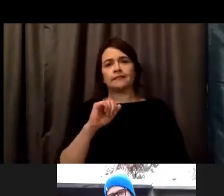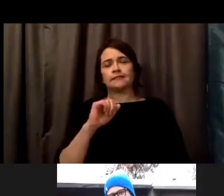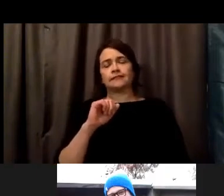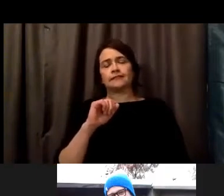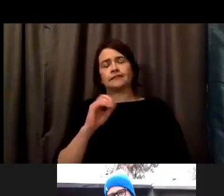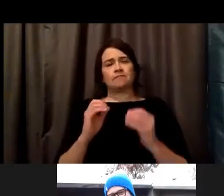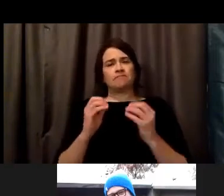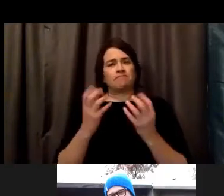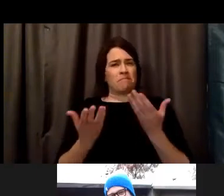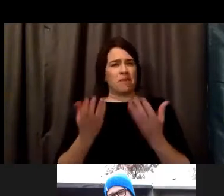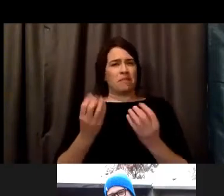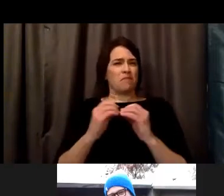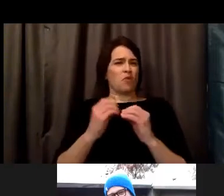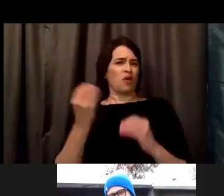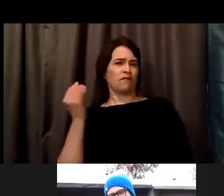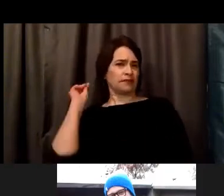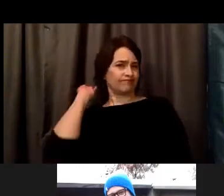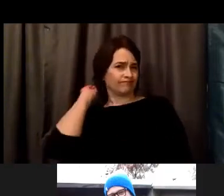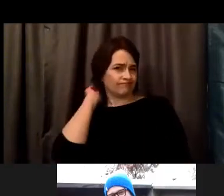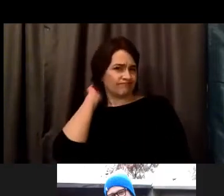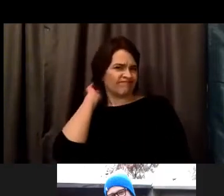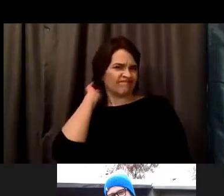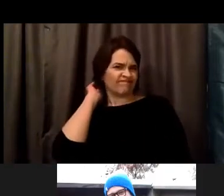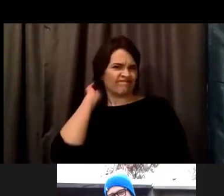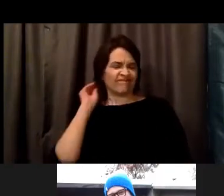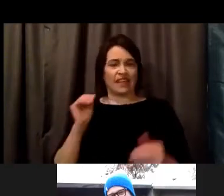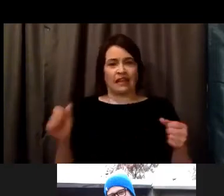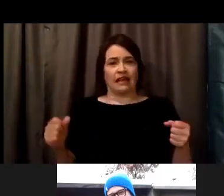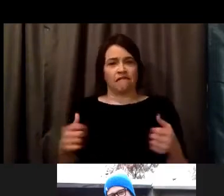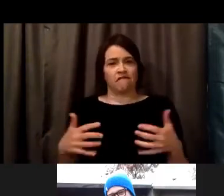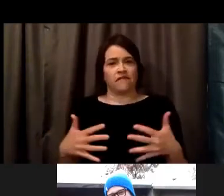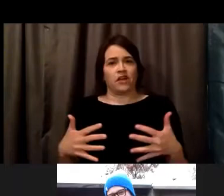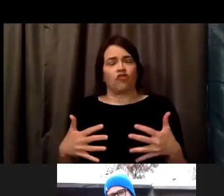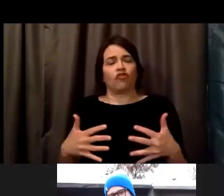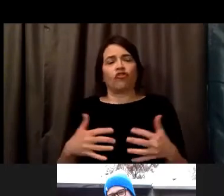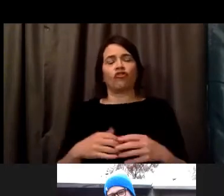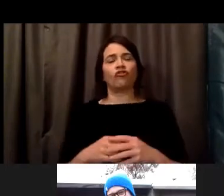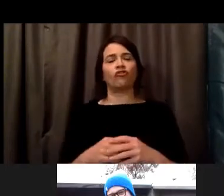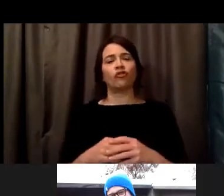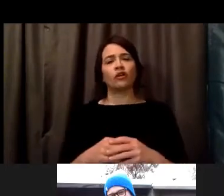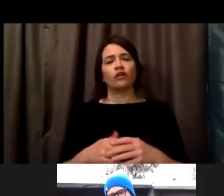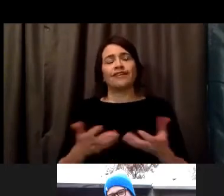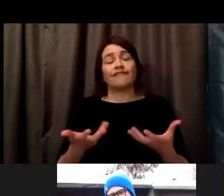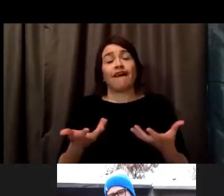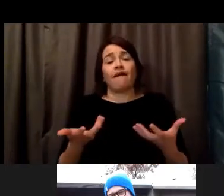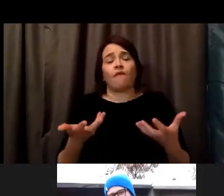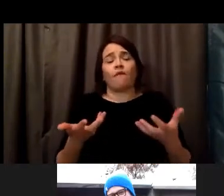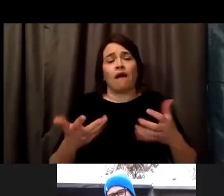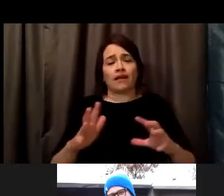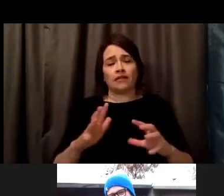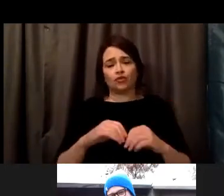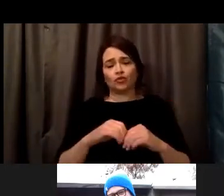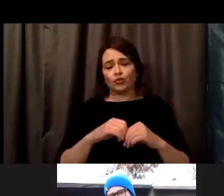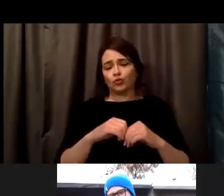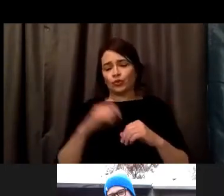subliminal fear of revisiting a part of history